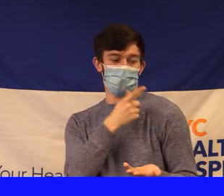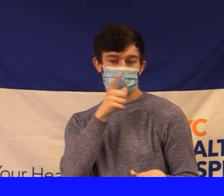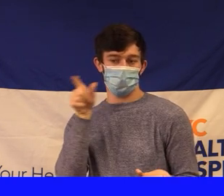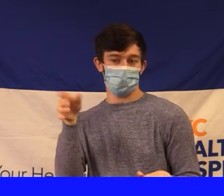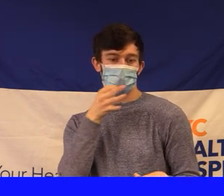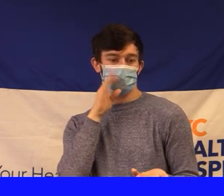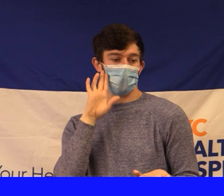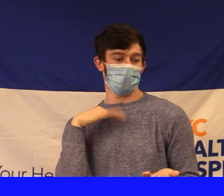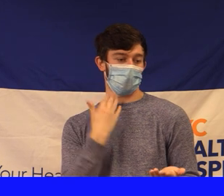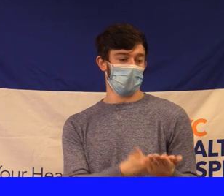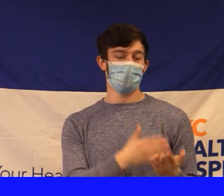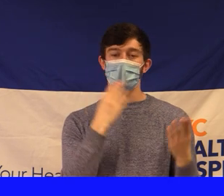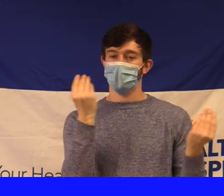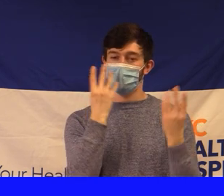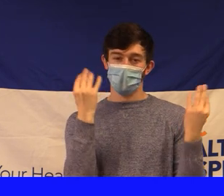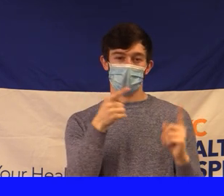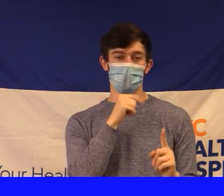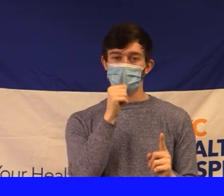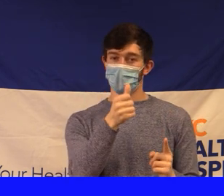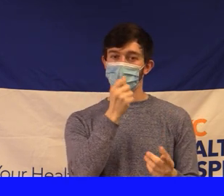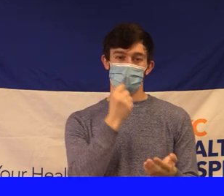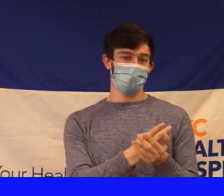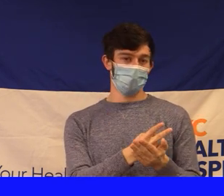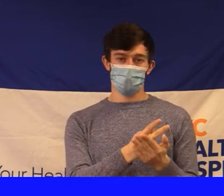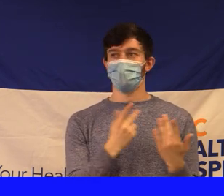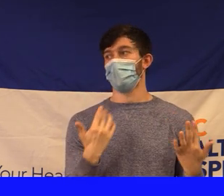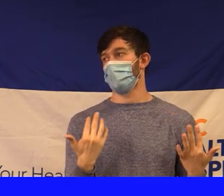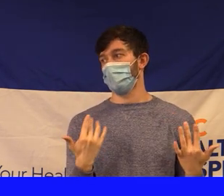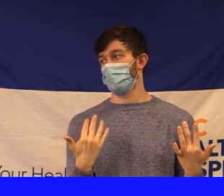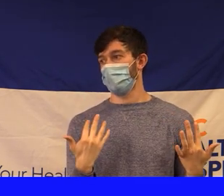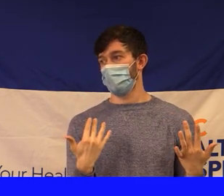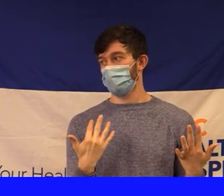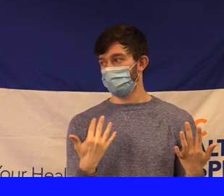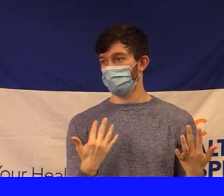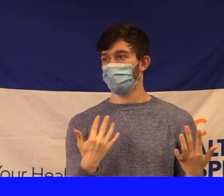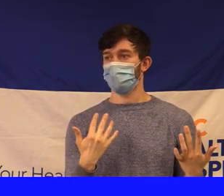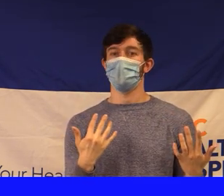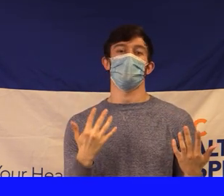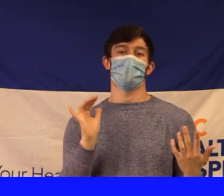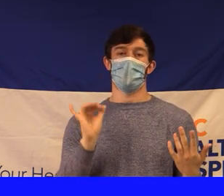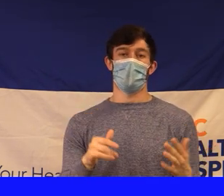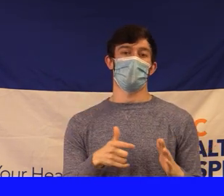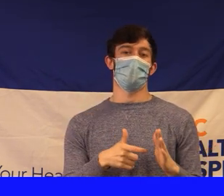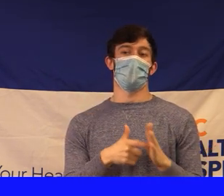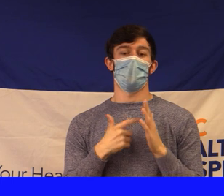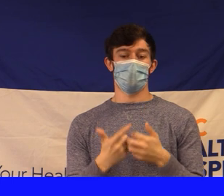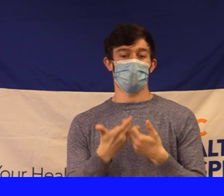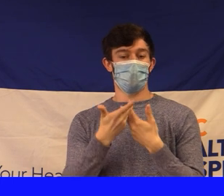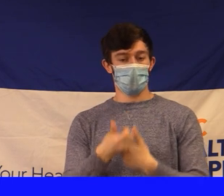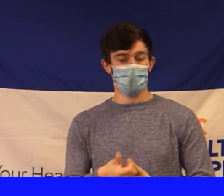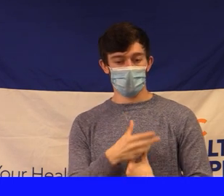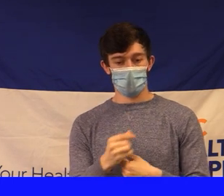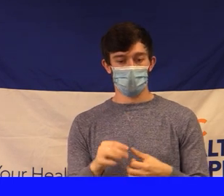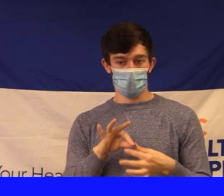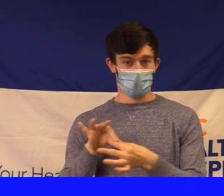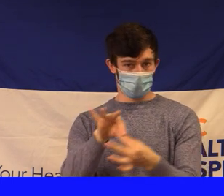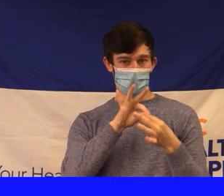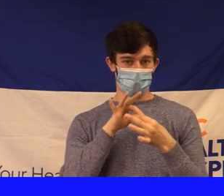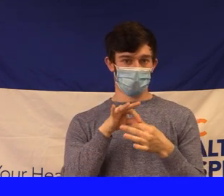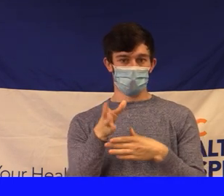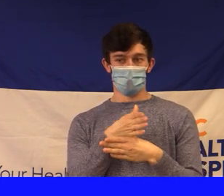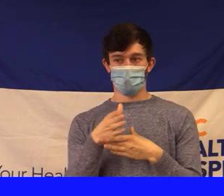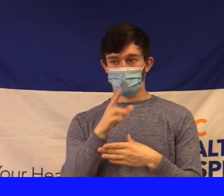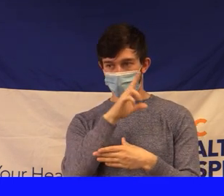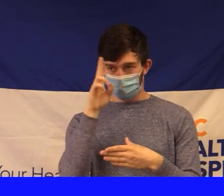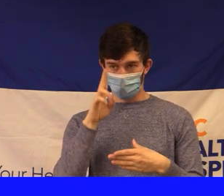The ambulance does not wait for the approval from the physician. So this requires real trust and coordination between our hospitals, and I think